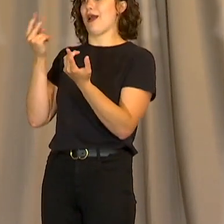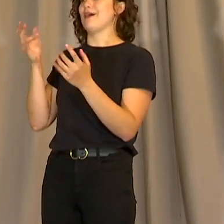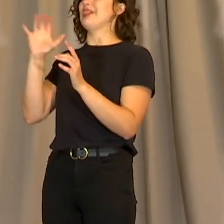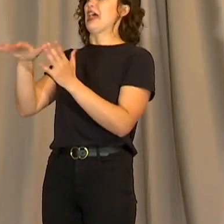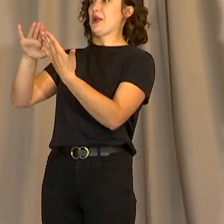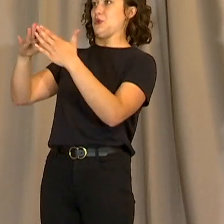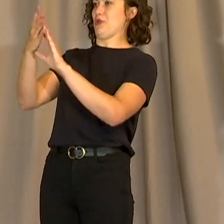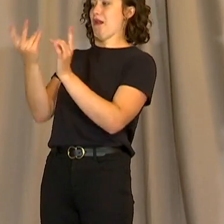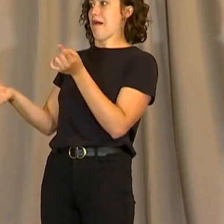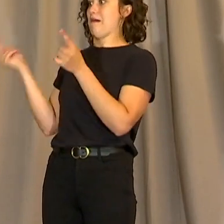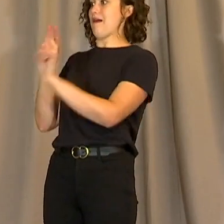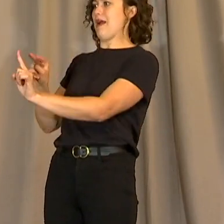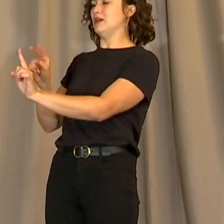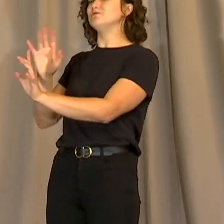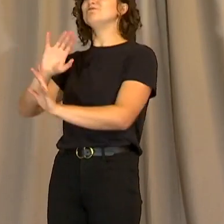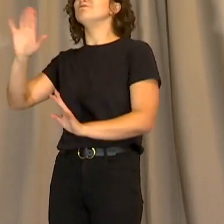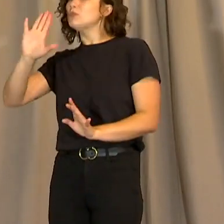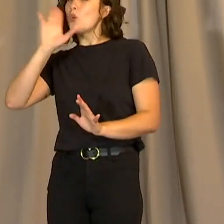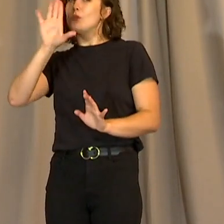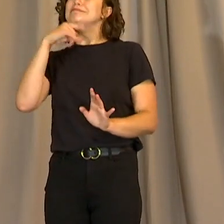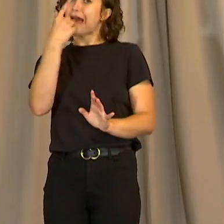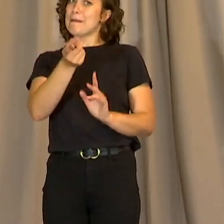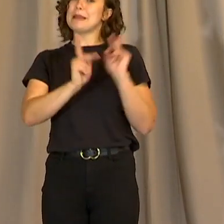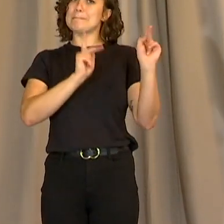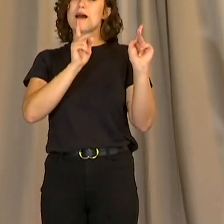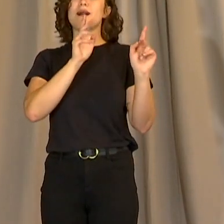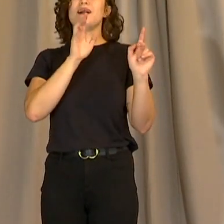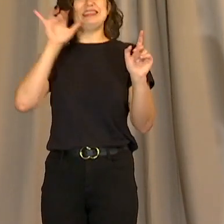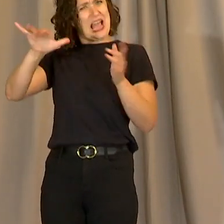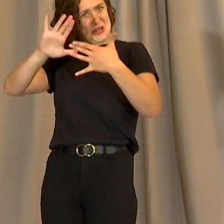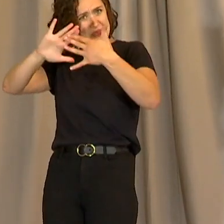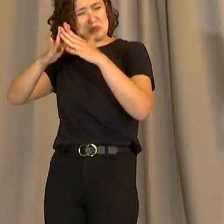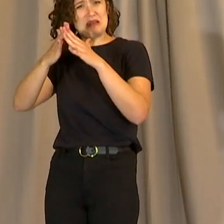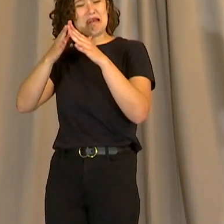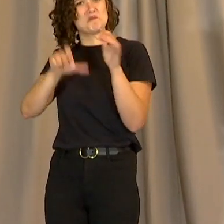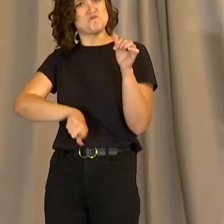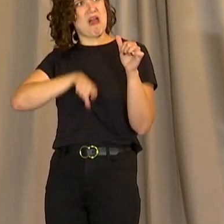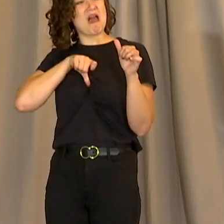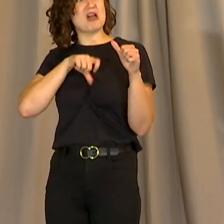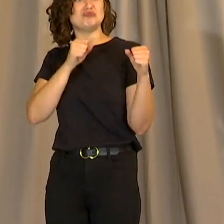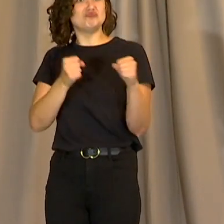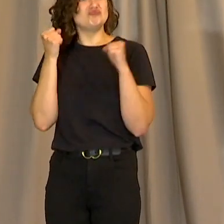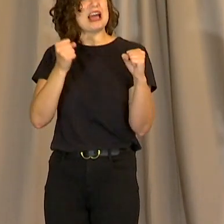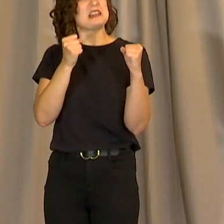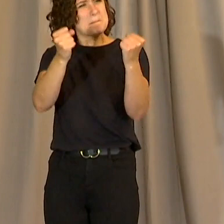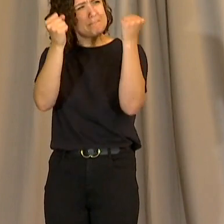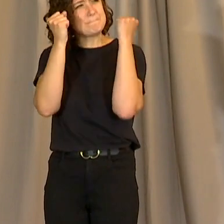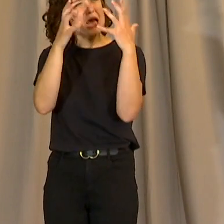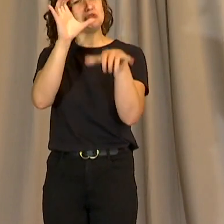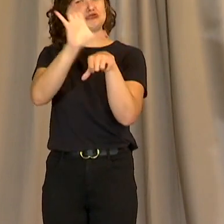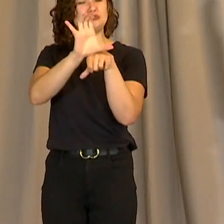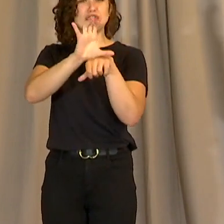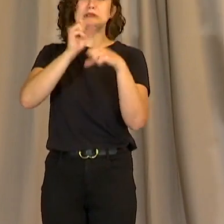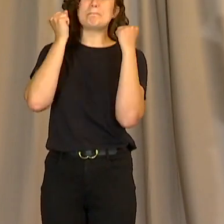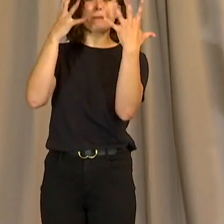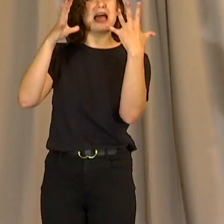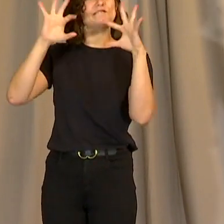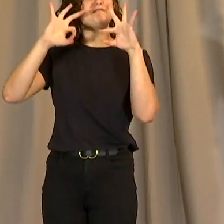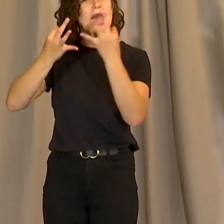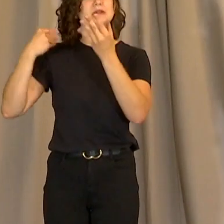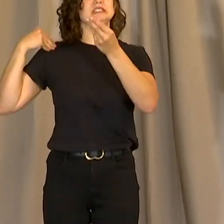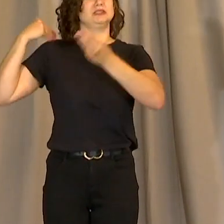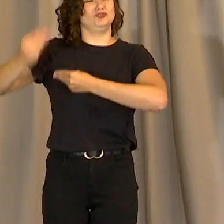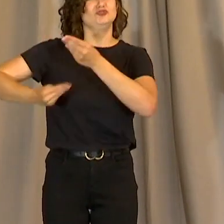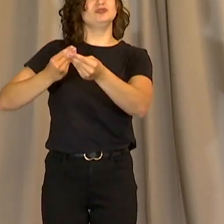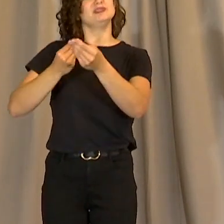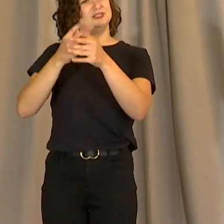tell you that it's a community of pride and strength, a community with multiple churches, multi-generational families, tradition who look out for